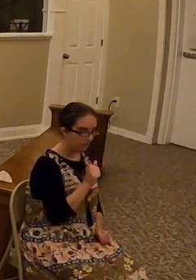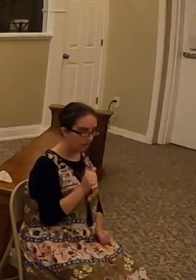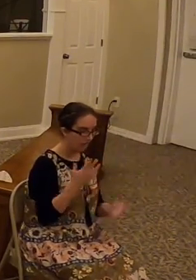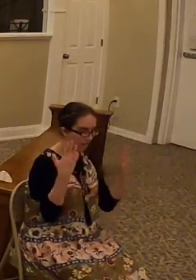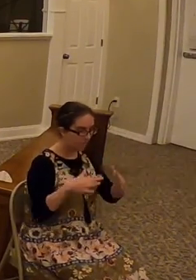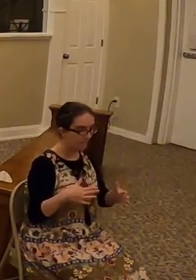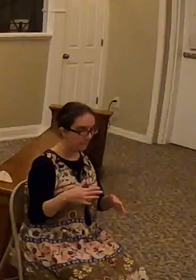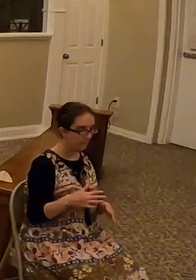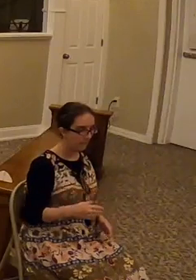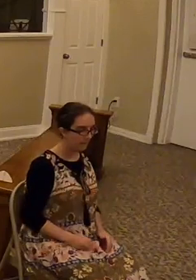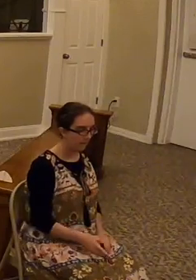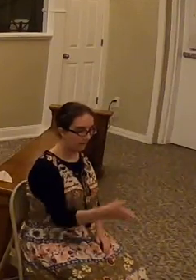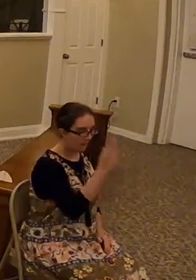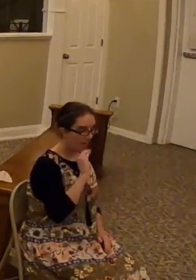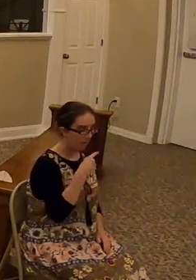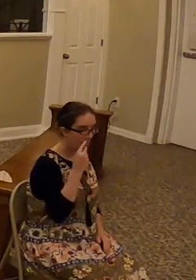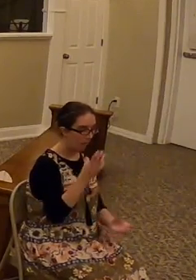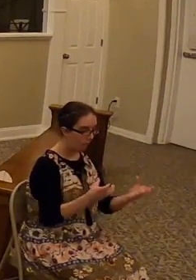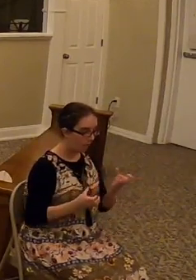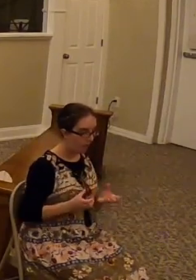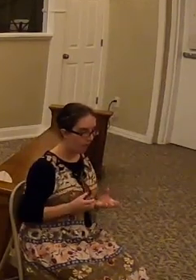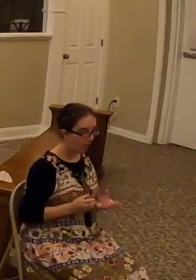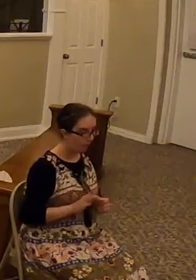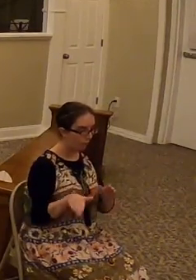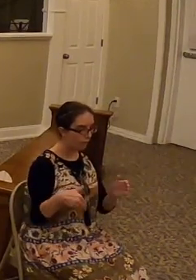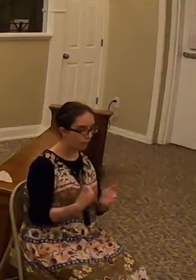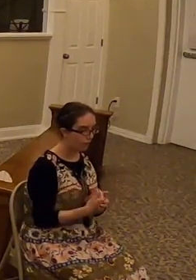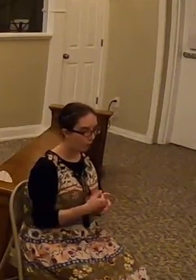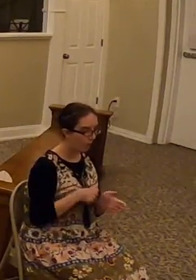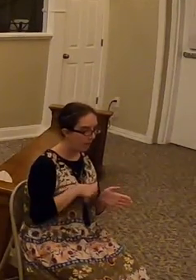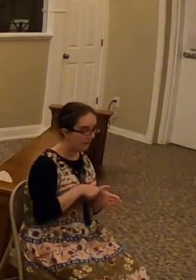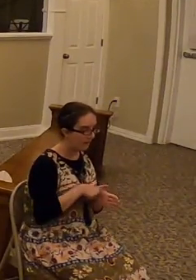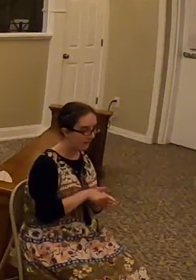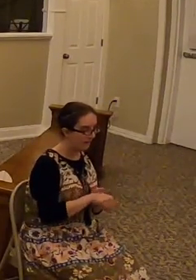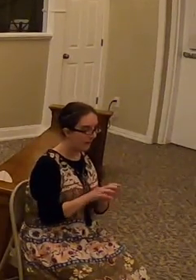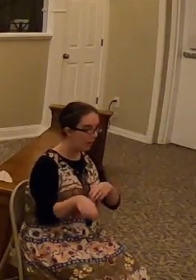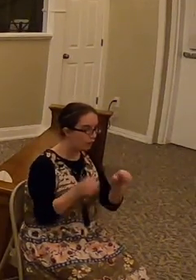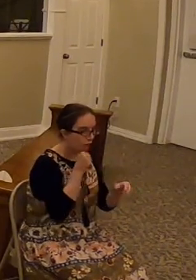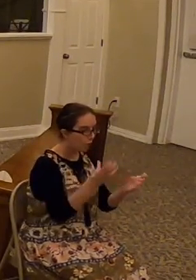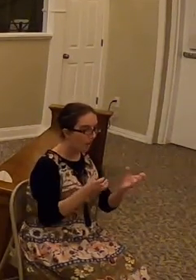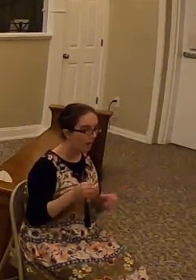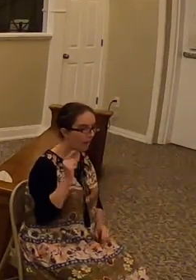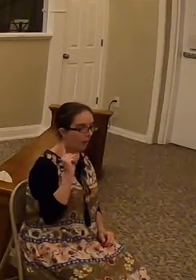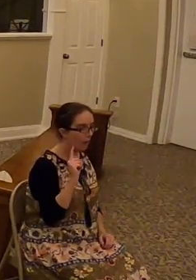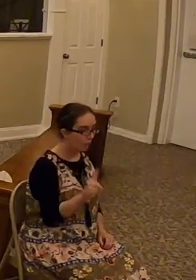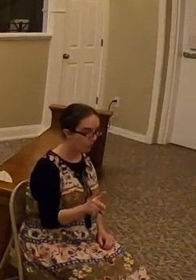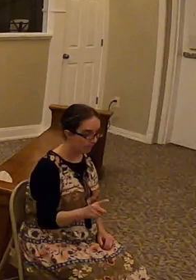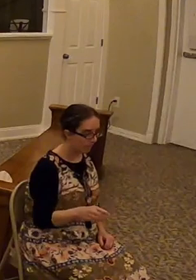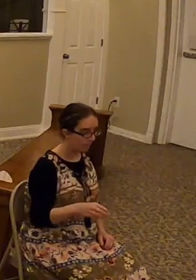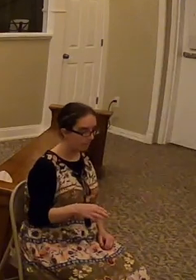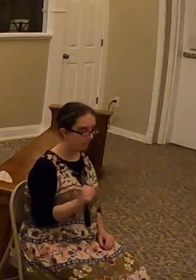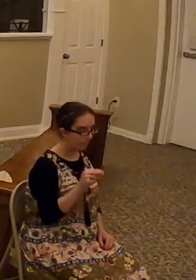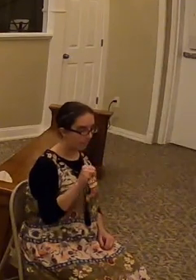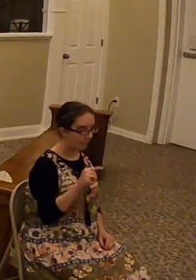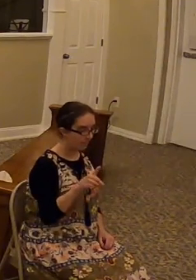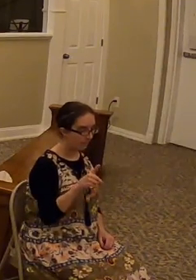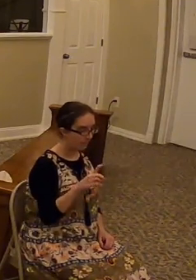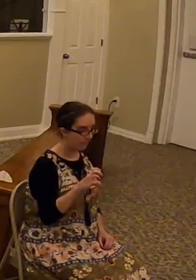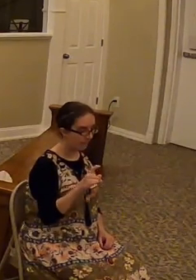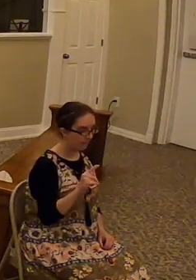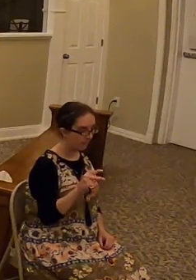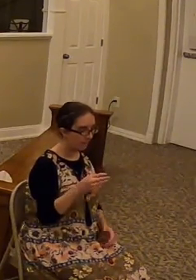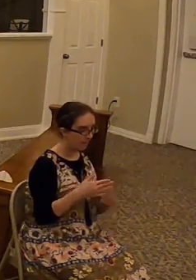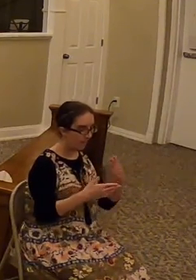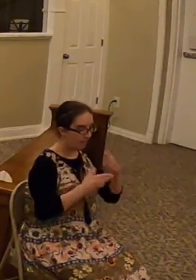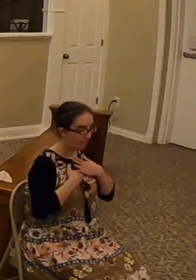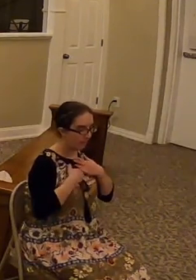done what God said. God said, I want you to totally annihilate. I do not want one Amalekite breathing on